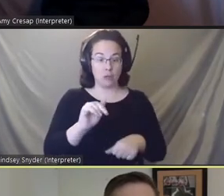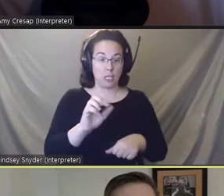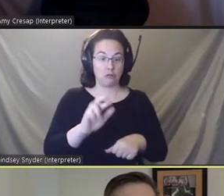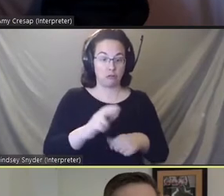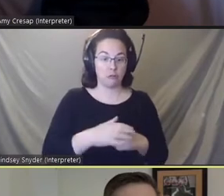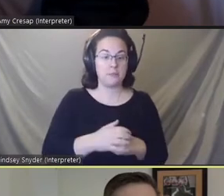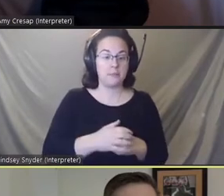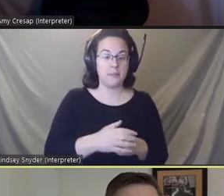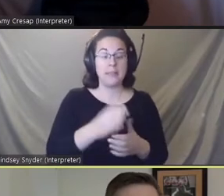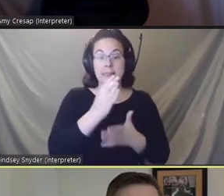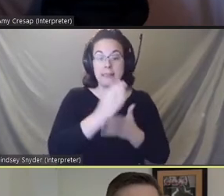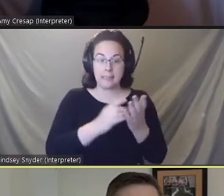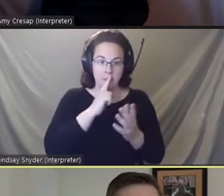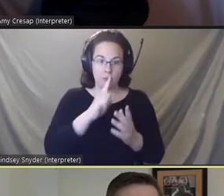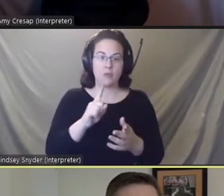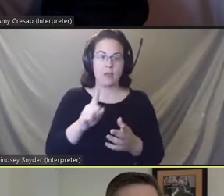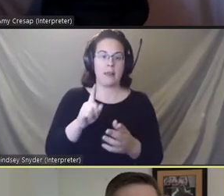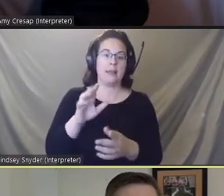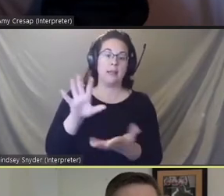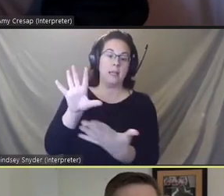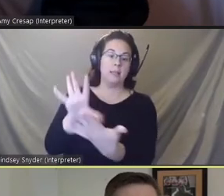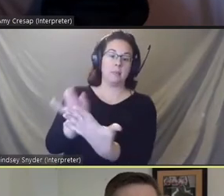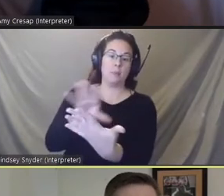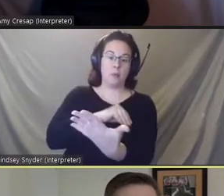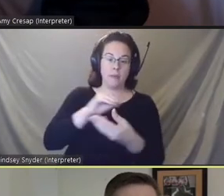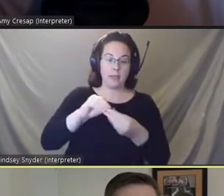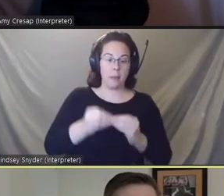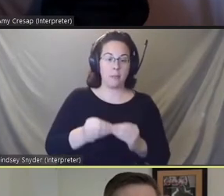health department and contact tracing center numbers.